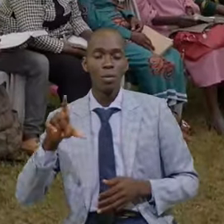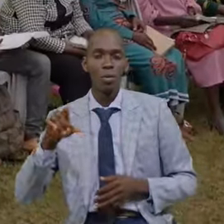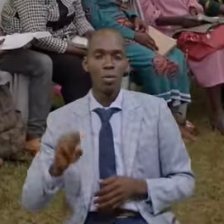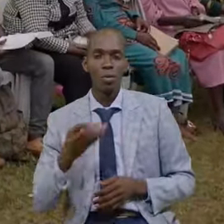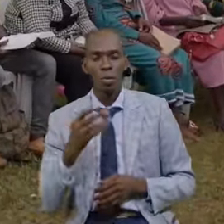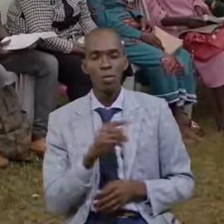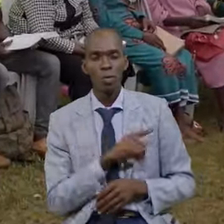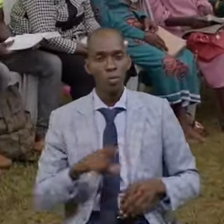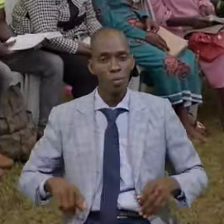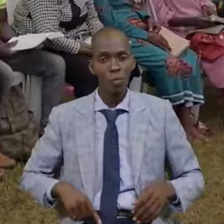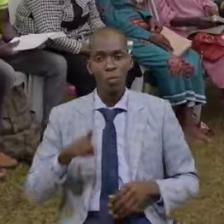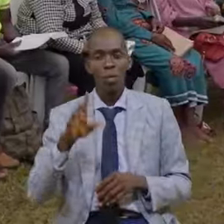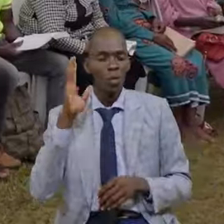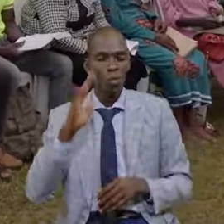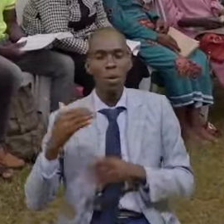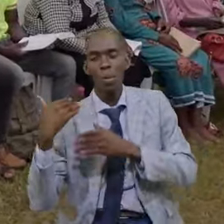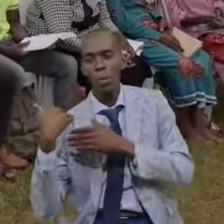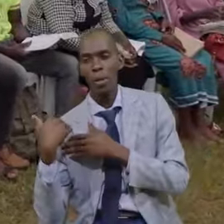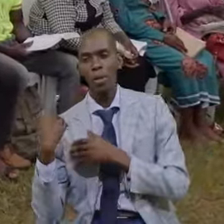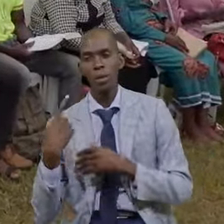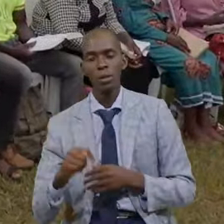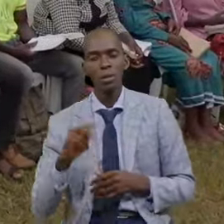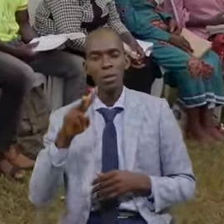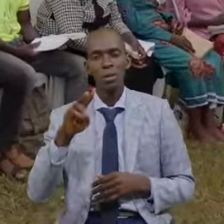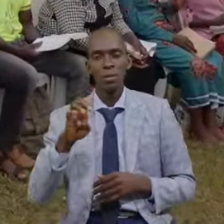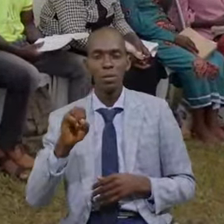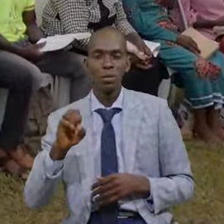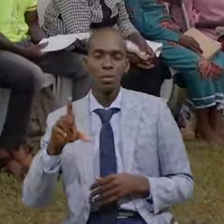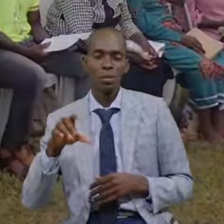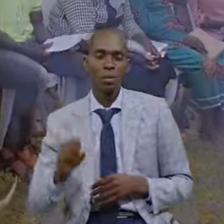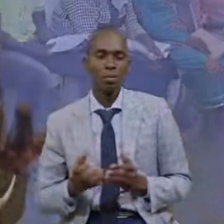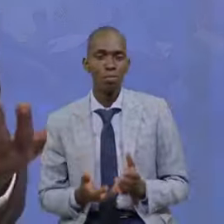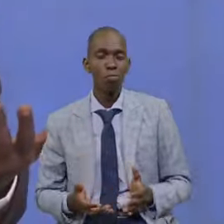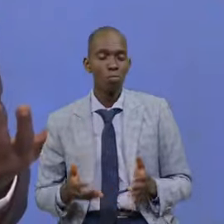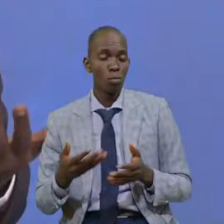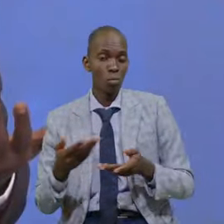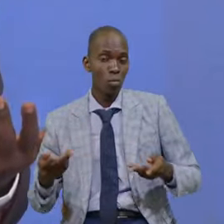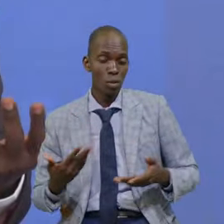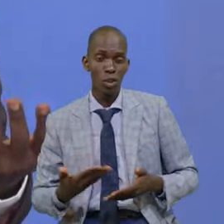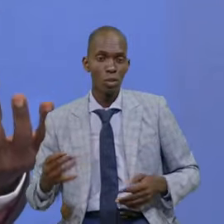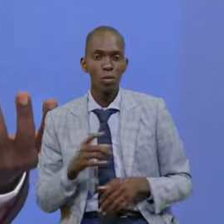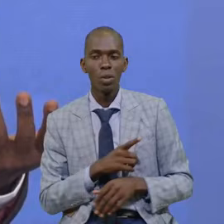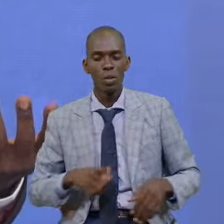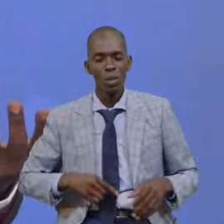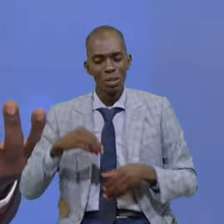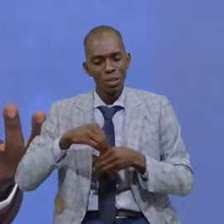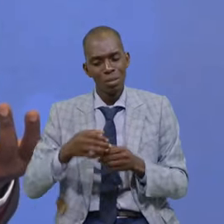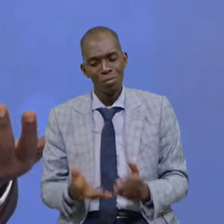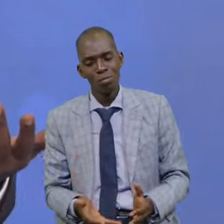the vessels of the Lord. What's inside that vessel? The vessel of the Lord: grace,